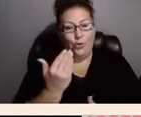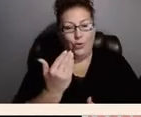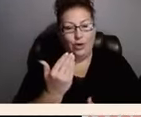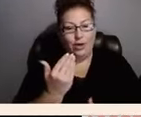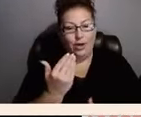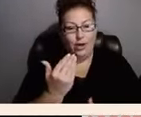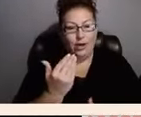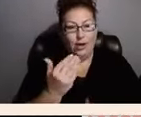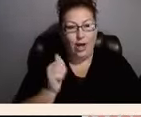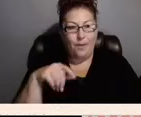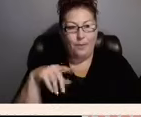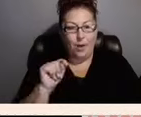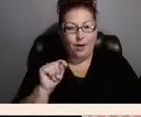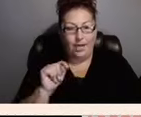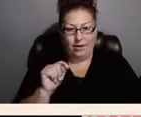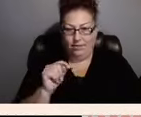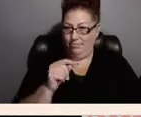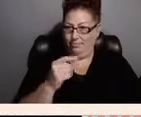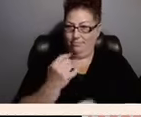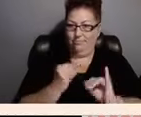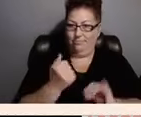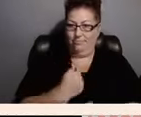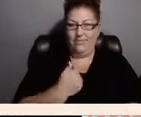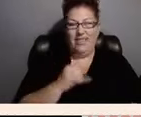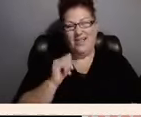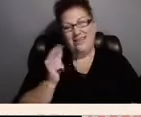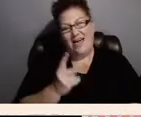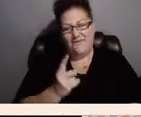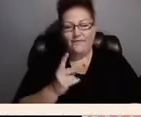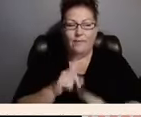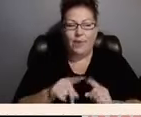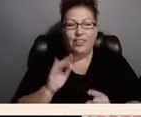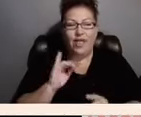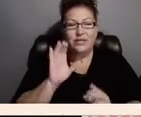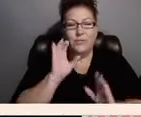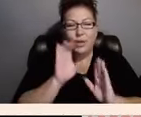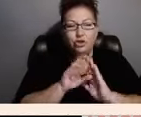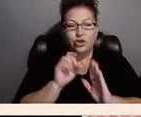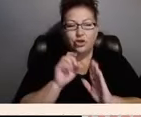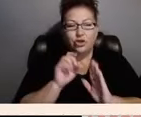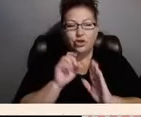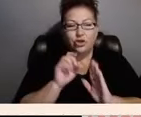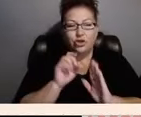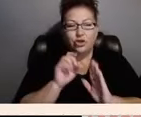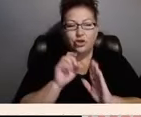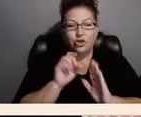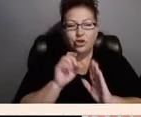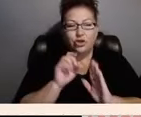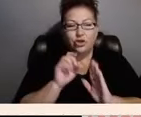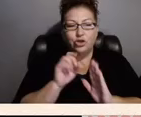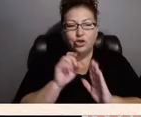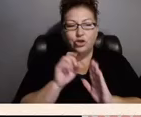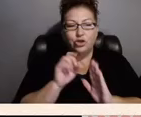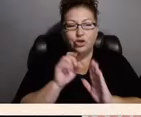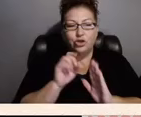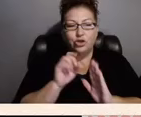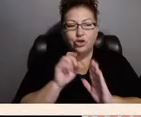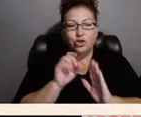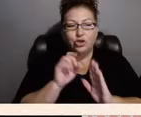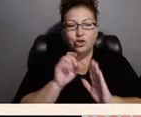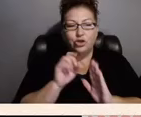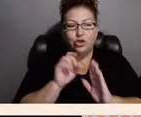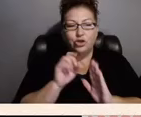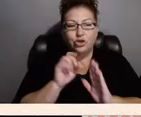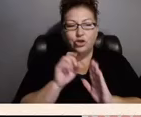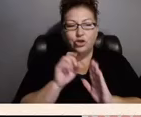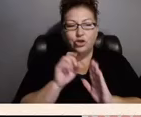apartment on my own. It's like half of it, but it's a picture of my new apartment. I had to go down a chain of command because